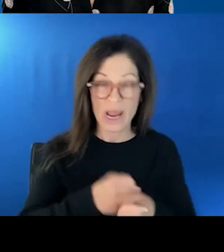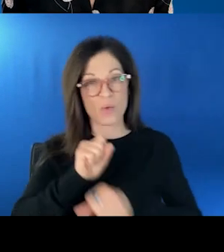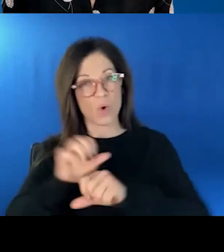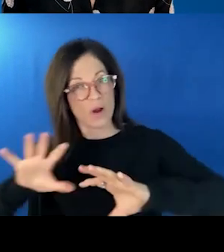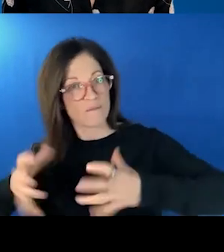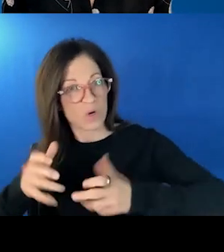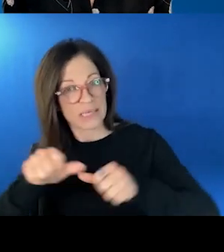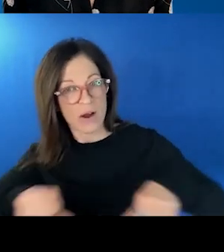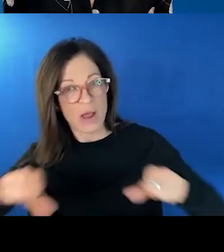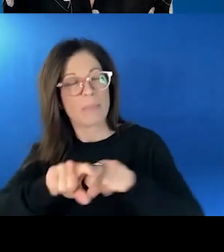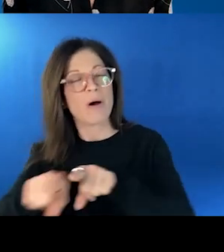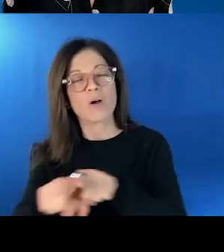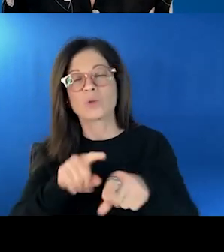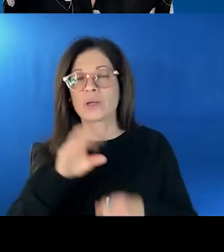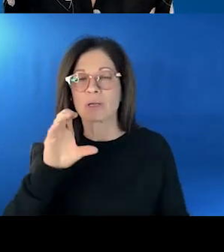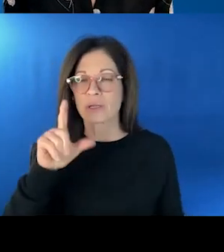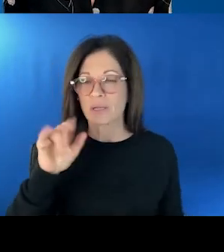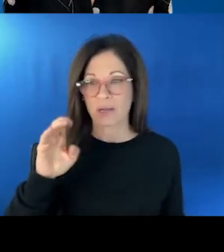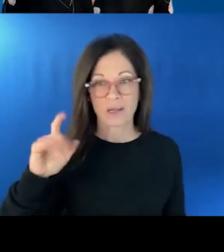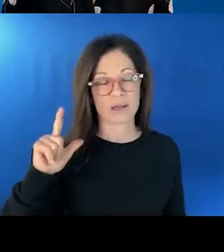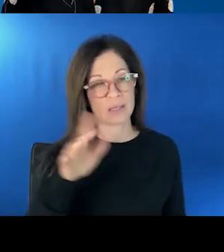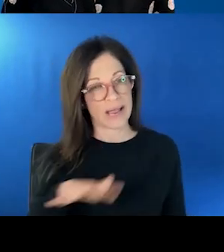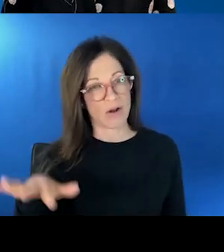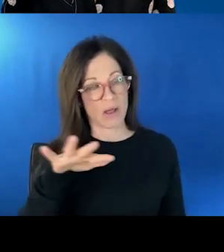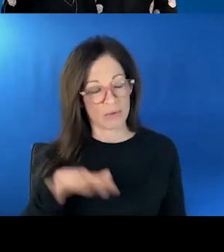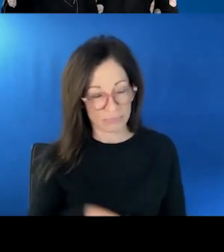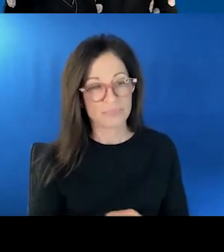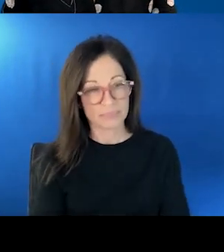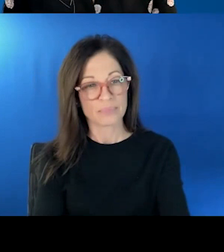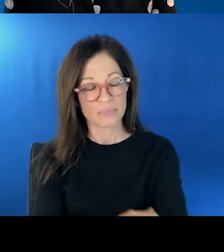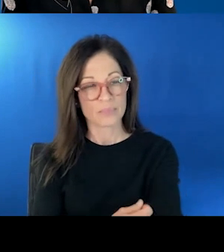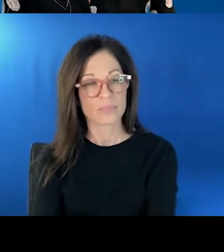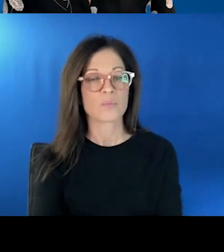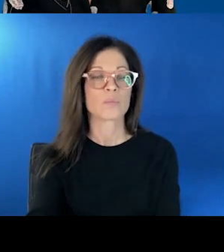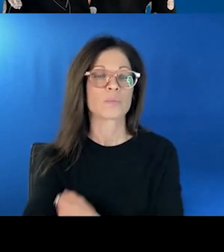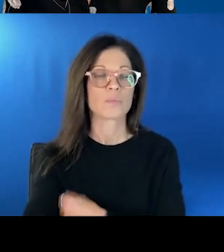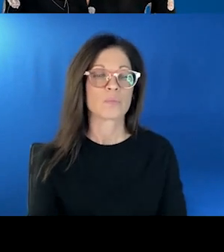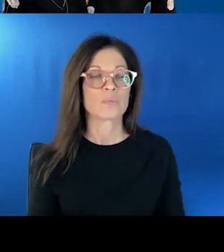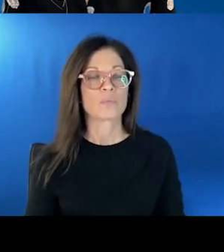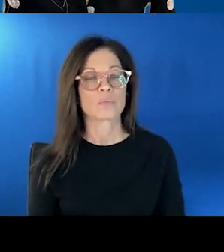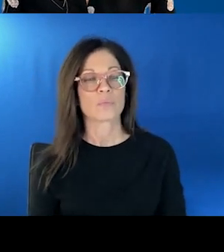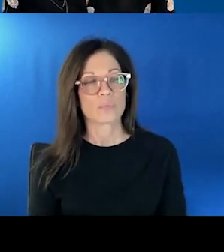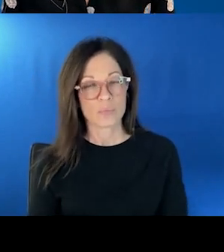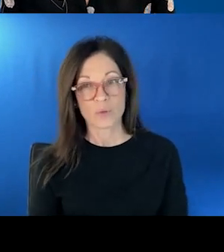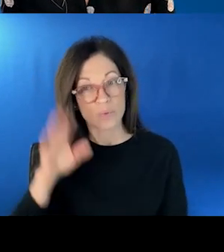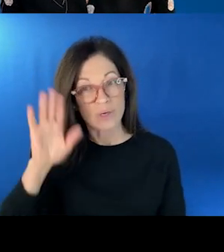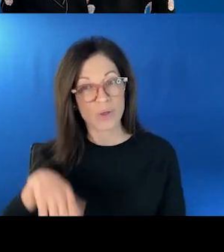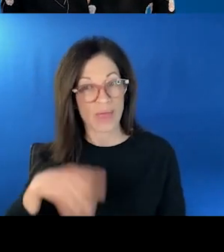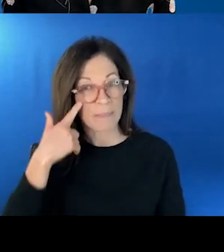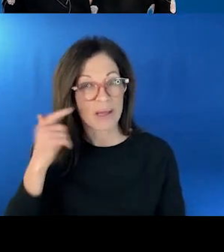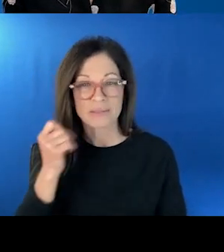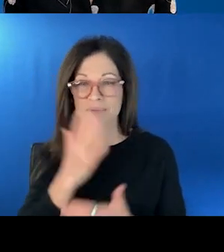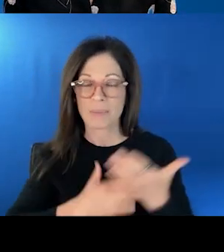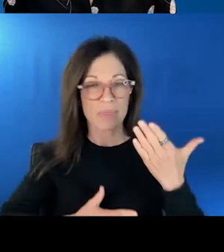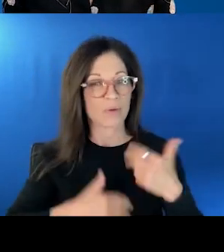also have a lot of work to do in the clinical arena. We know that because of some of the anachronisms